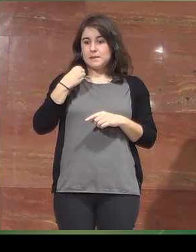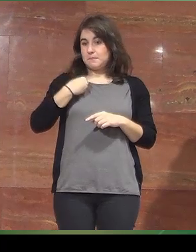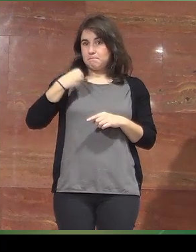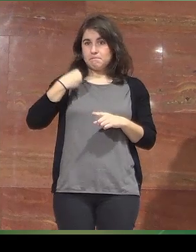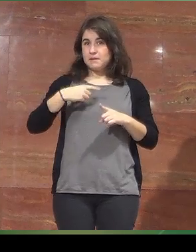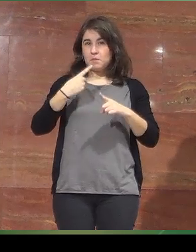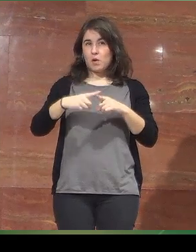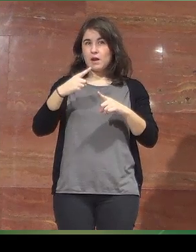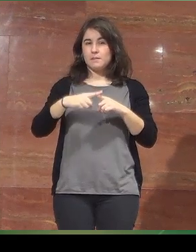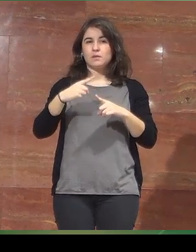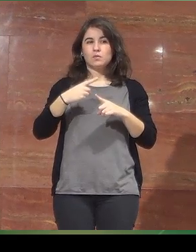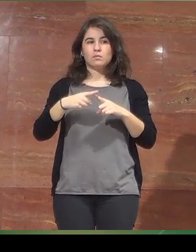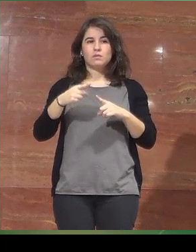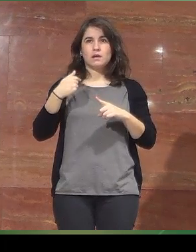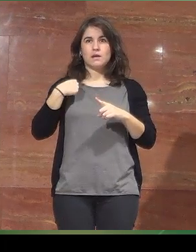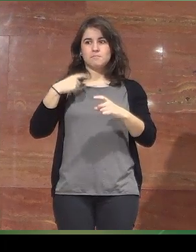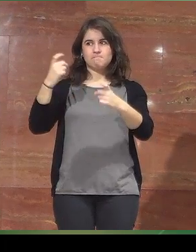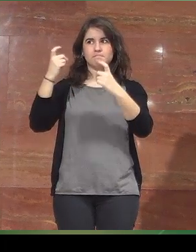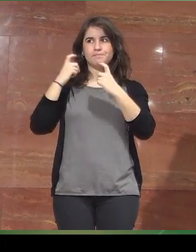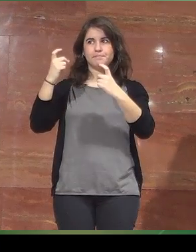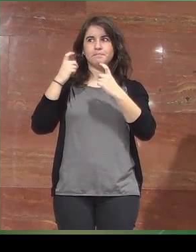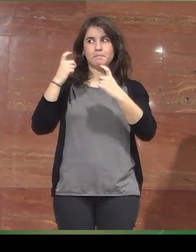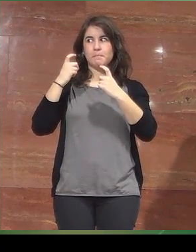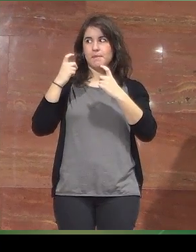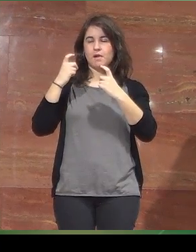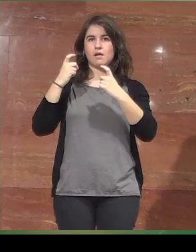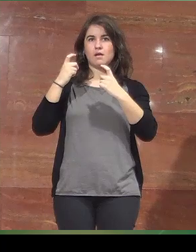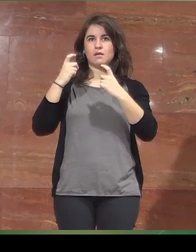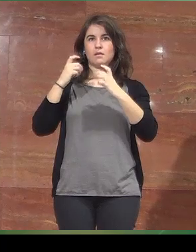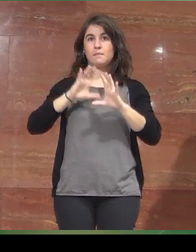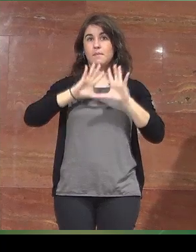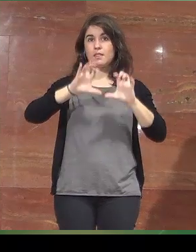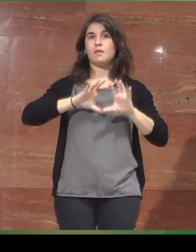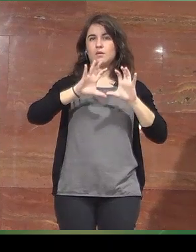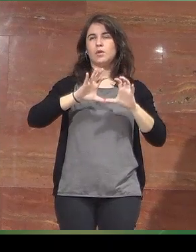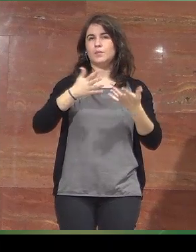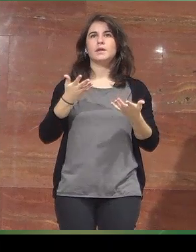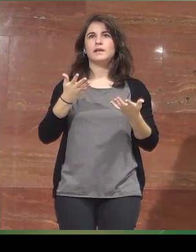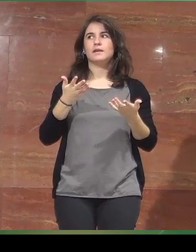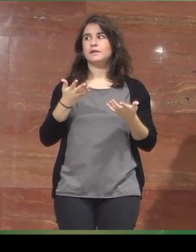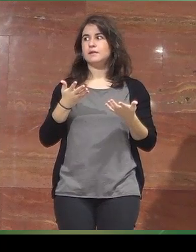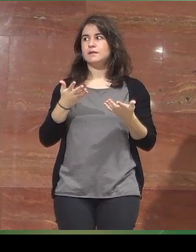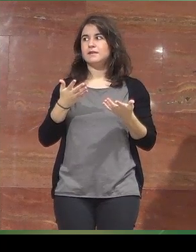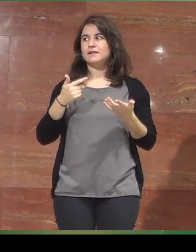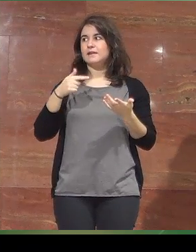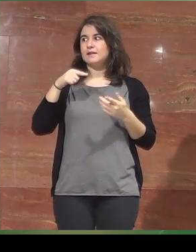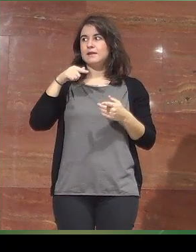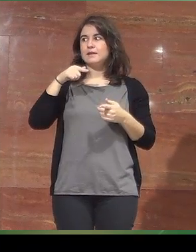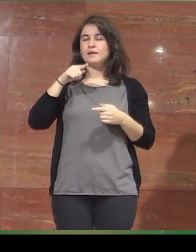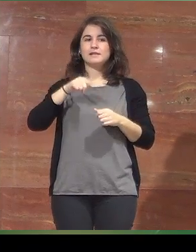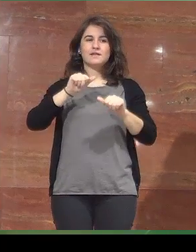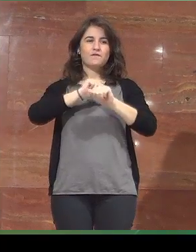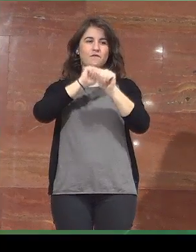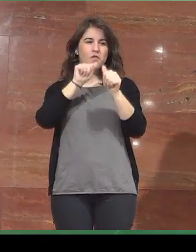That's probably something very European and not something who was the world. So at first I